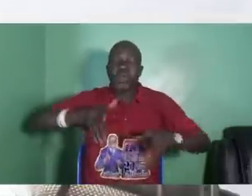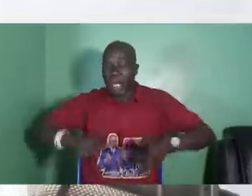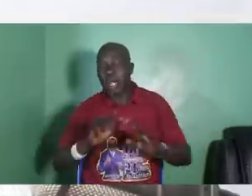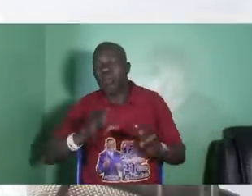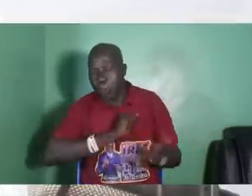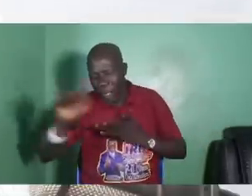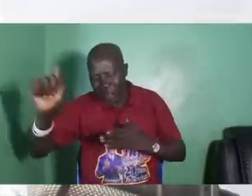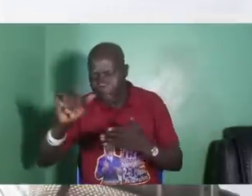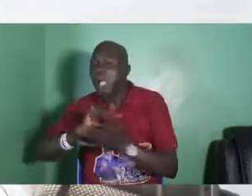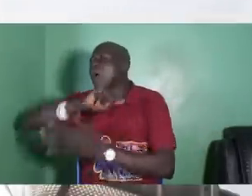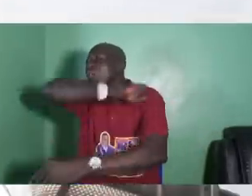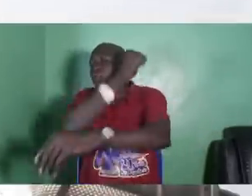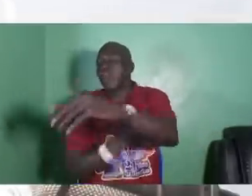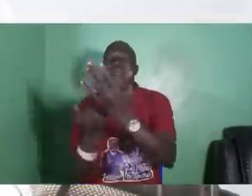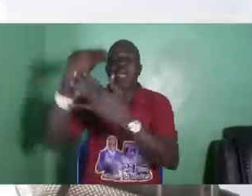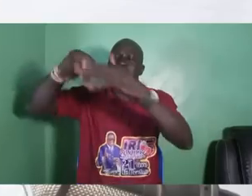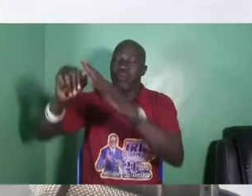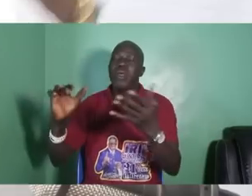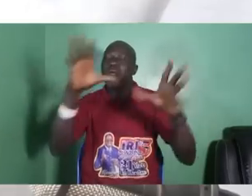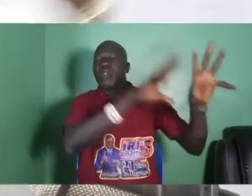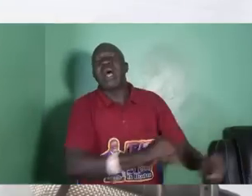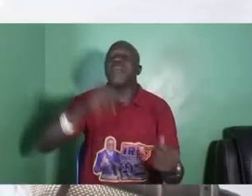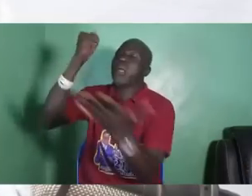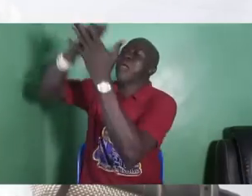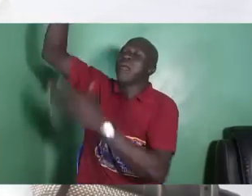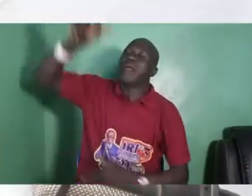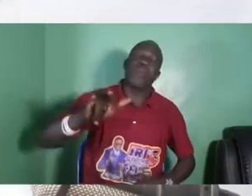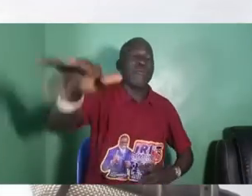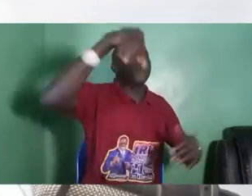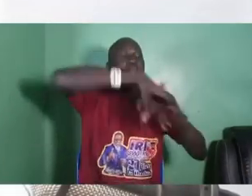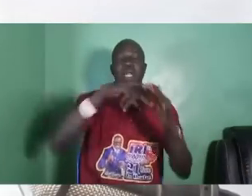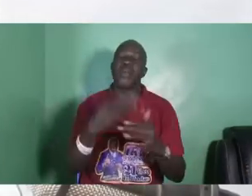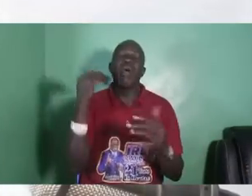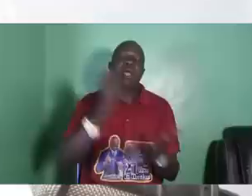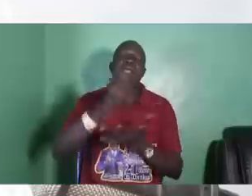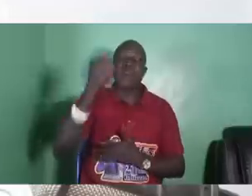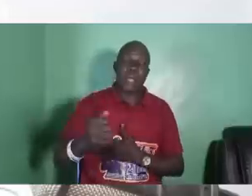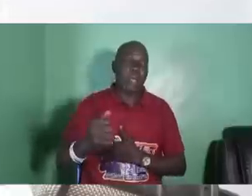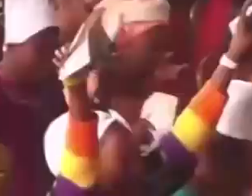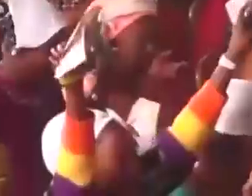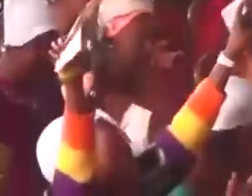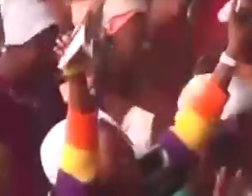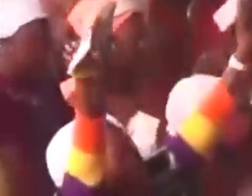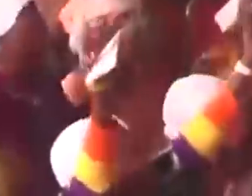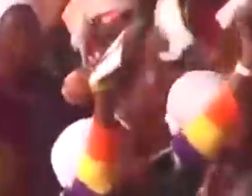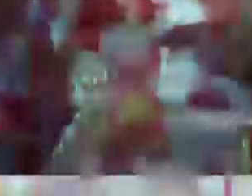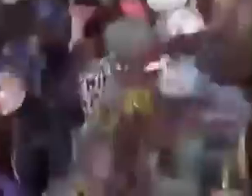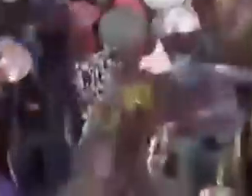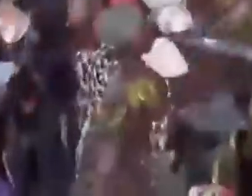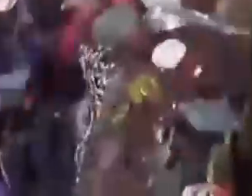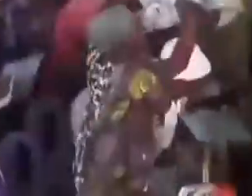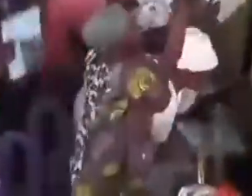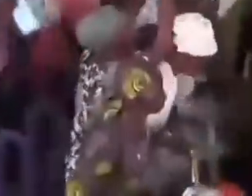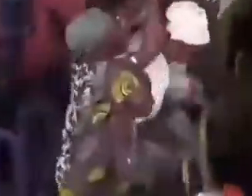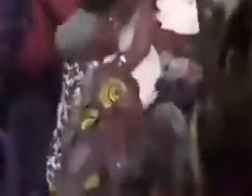it to pass. Authority of heaven. Thank you for that. In the name of Jesus. Otide o,